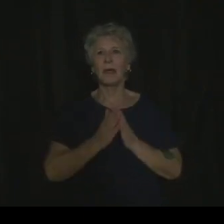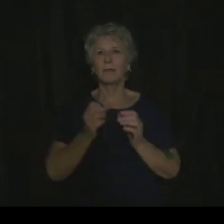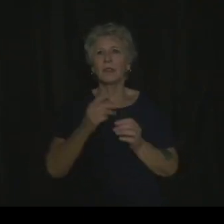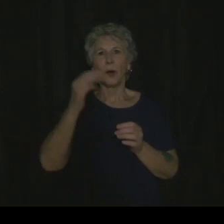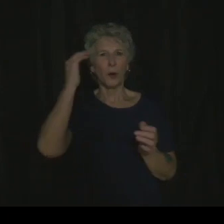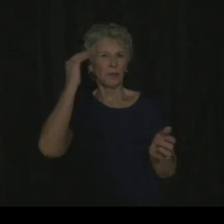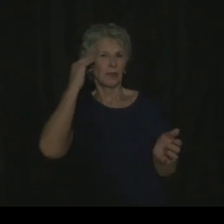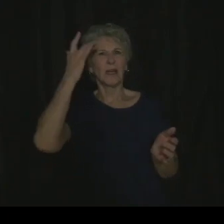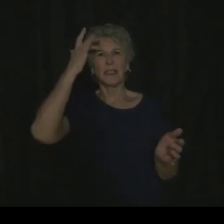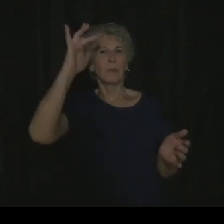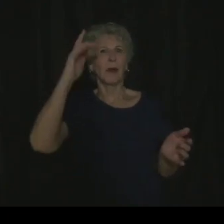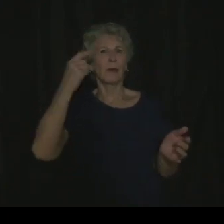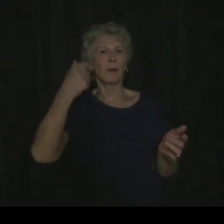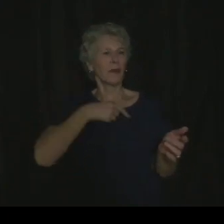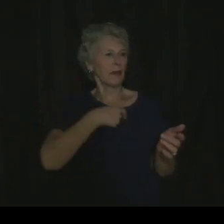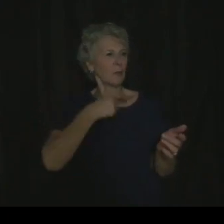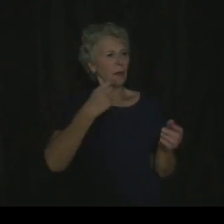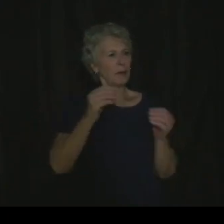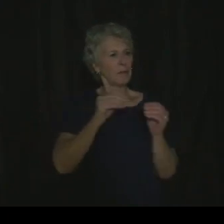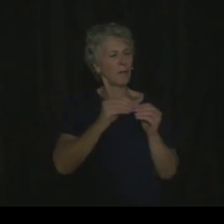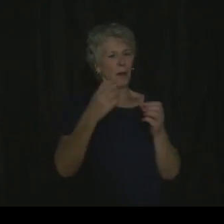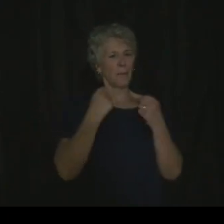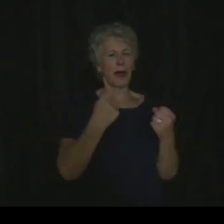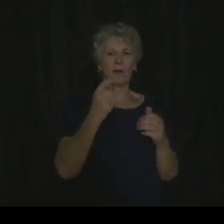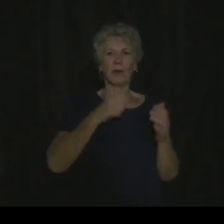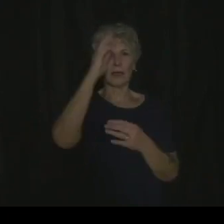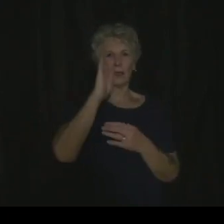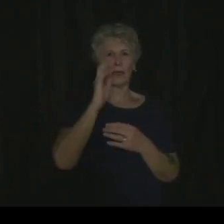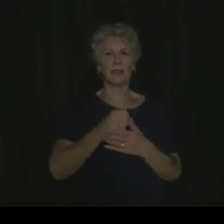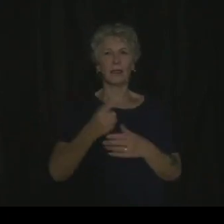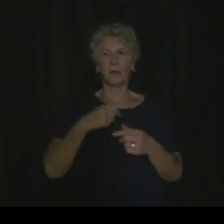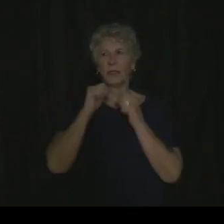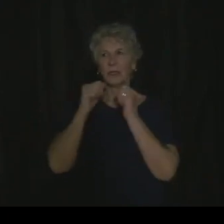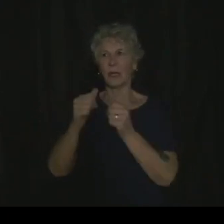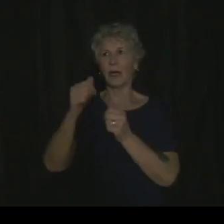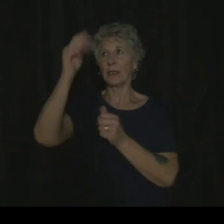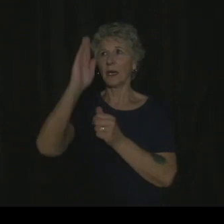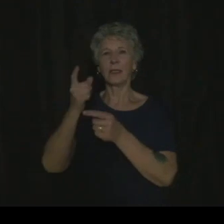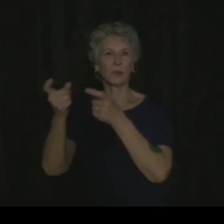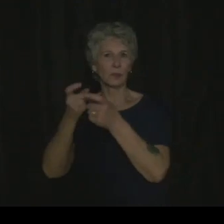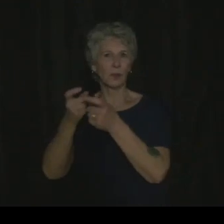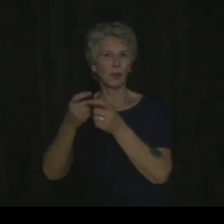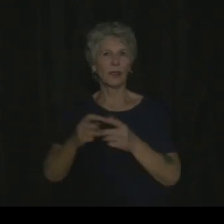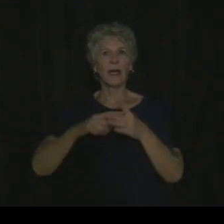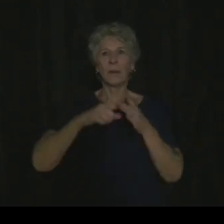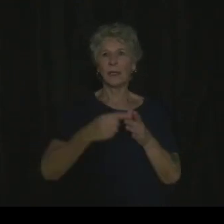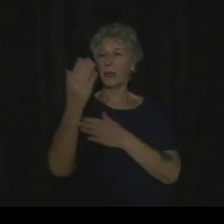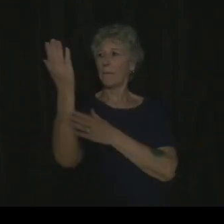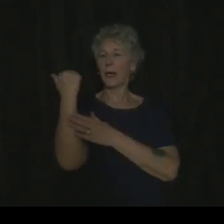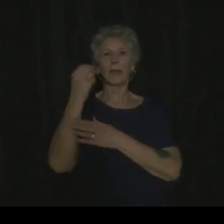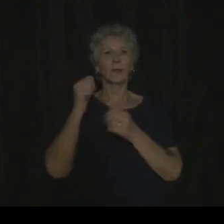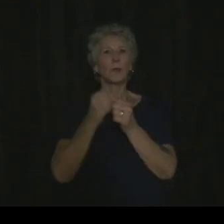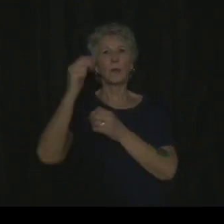more powerful than God himself. The denial of God's control started and originated with Satan